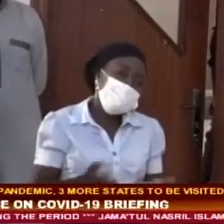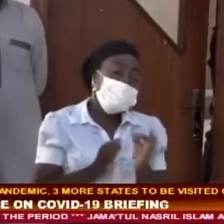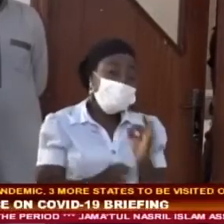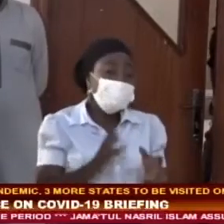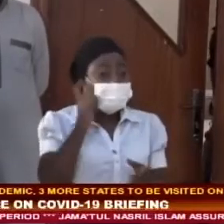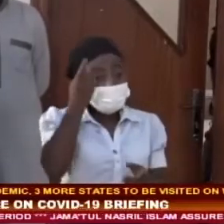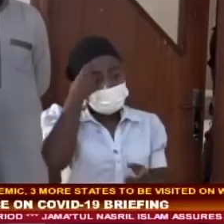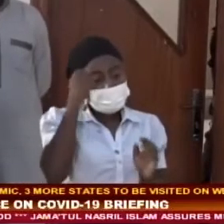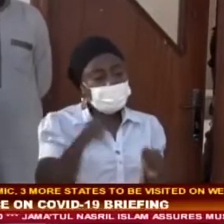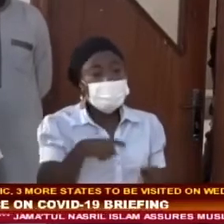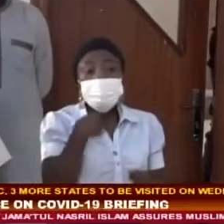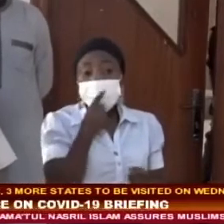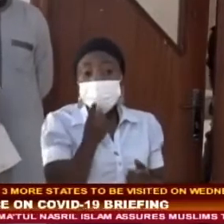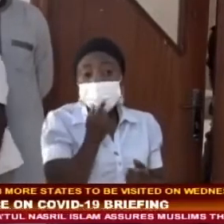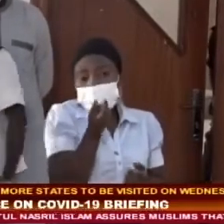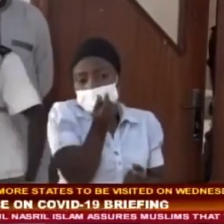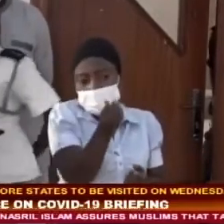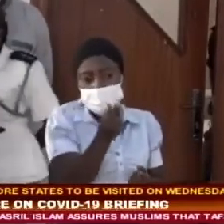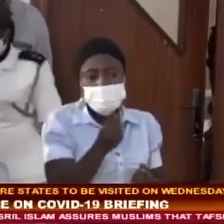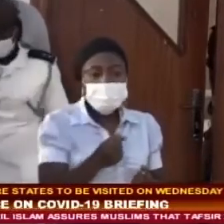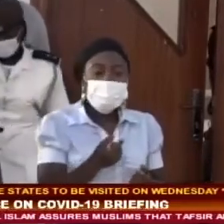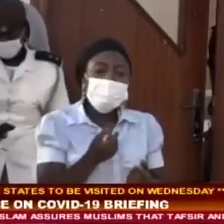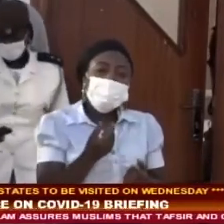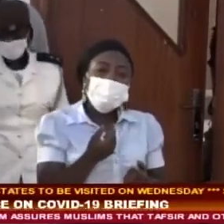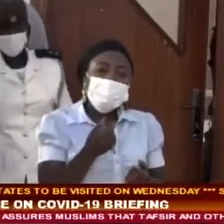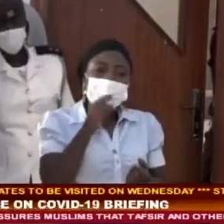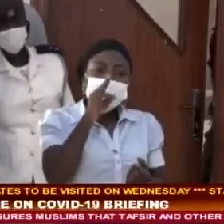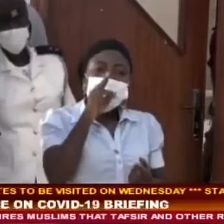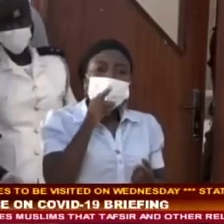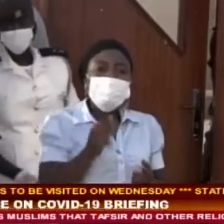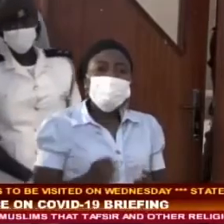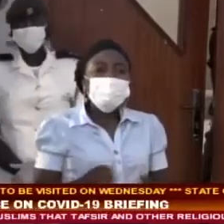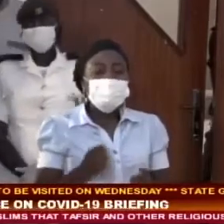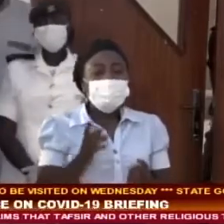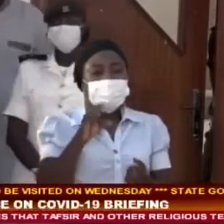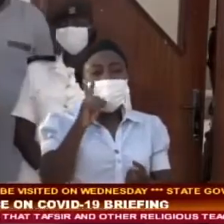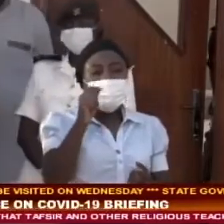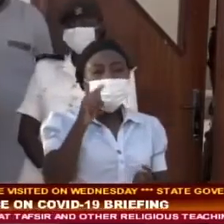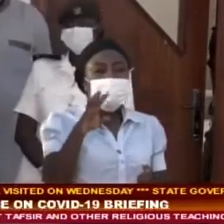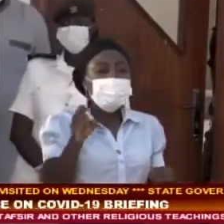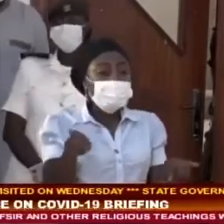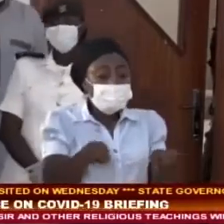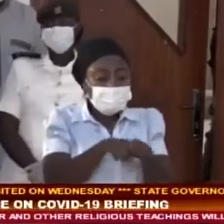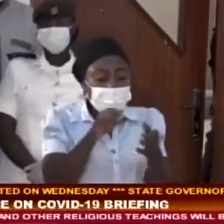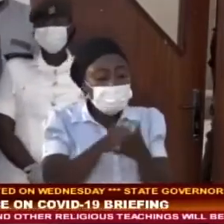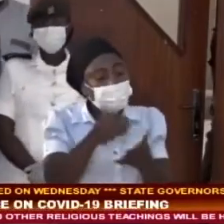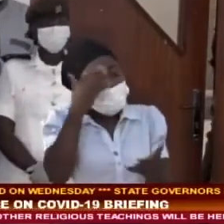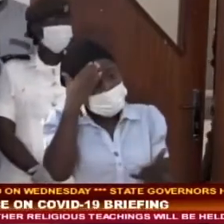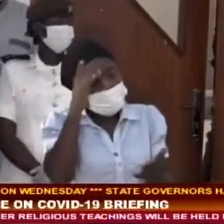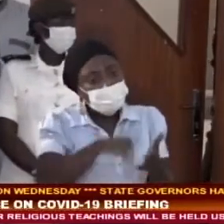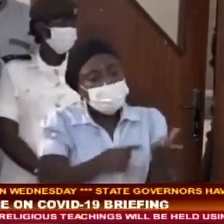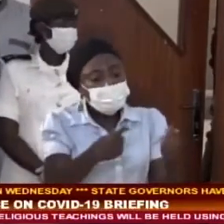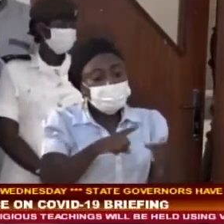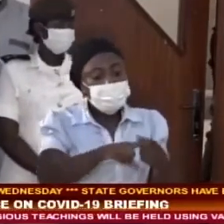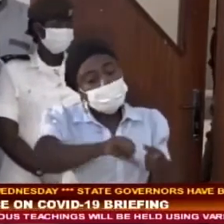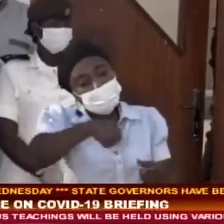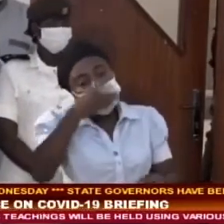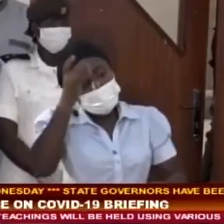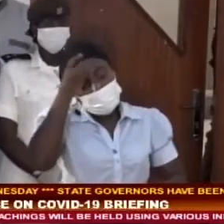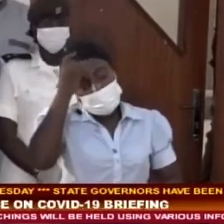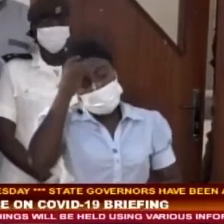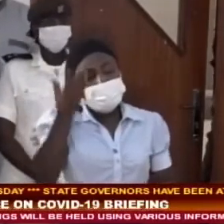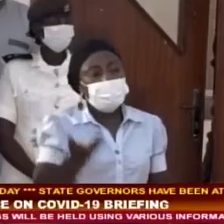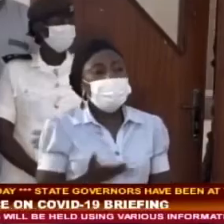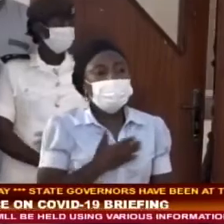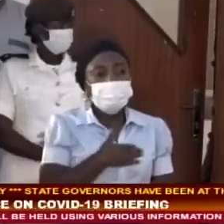can give us a little bit update so that at the same time as we are fighting COVID-19, we can as well do something in